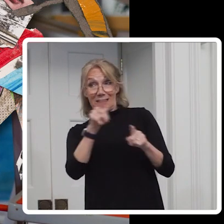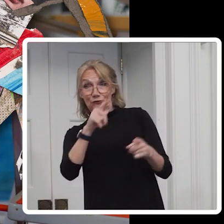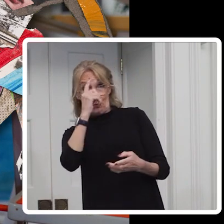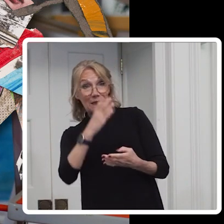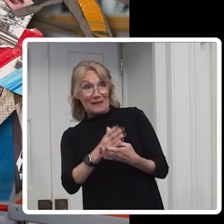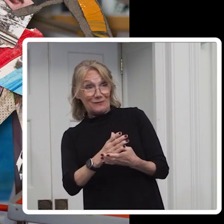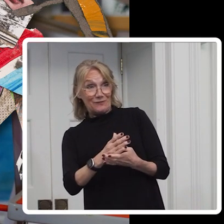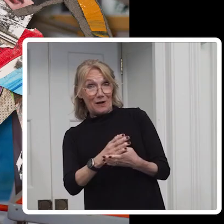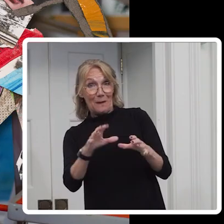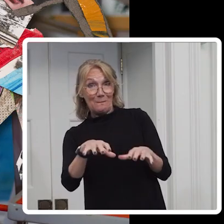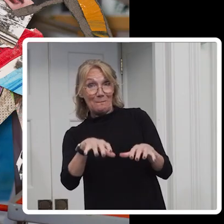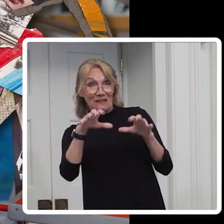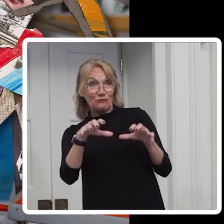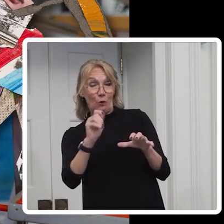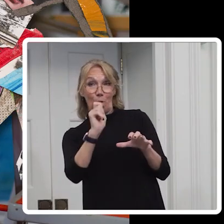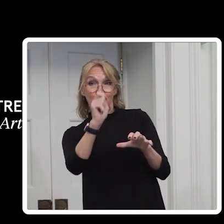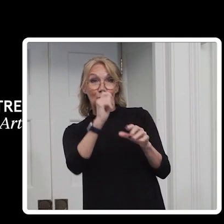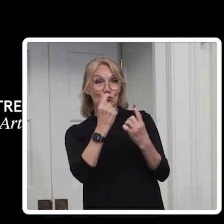Believe magical.